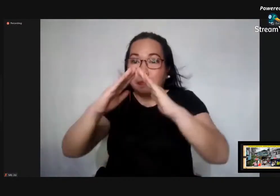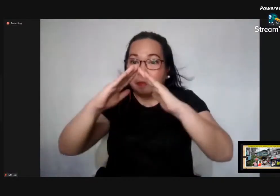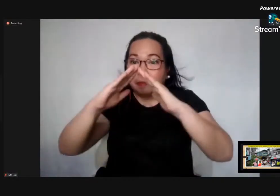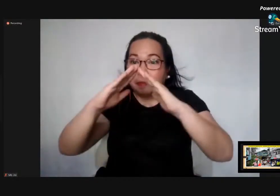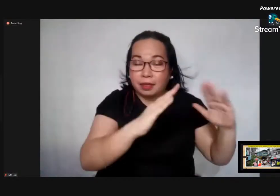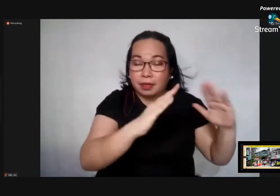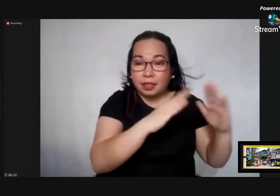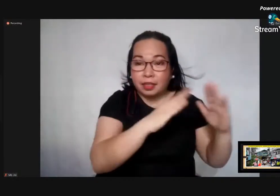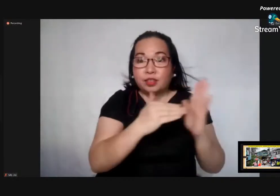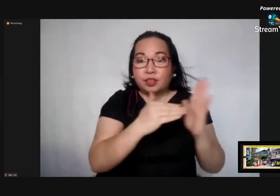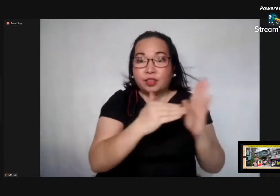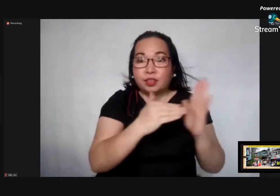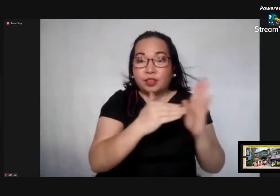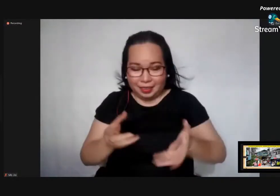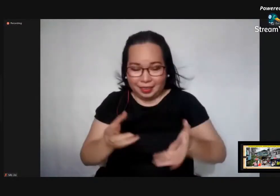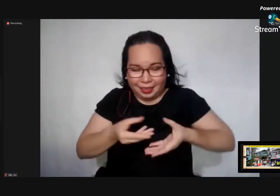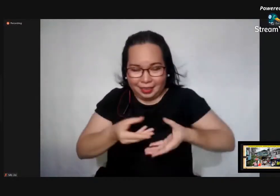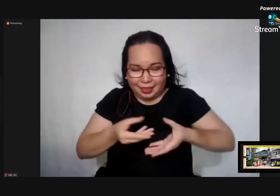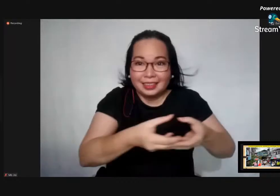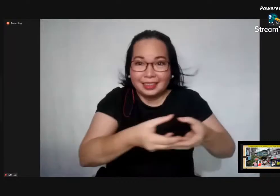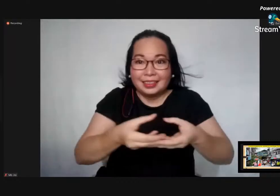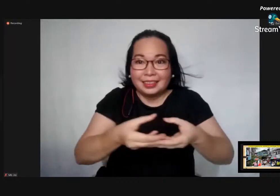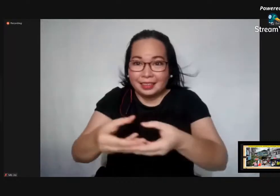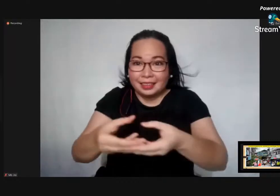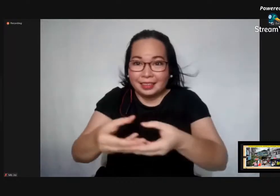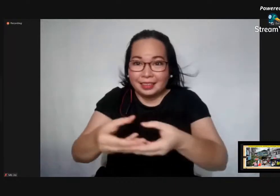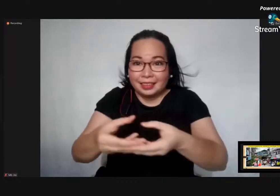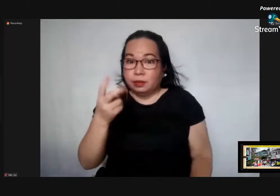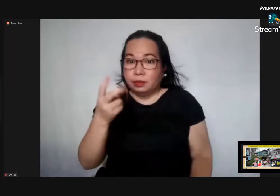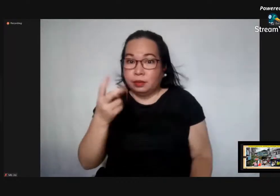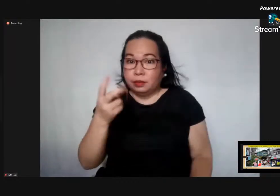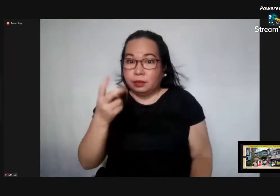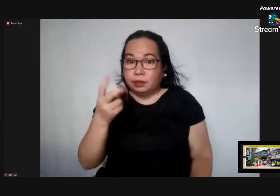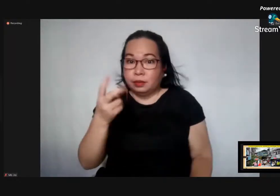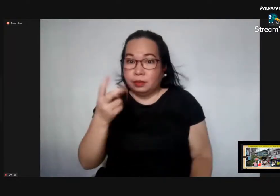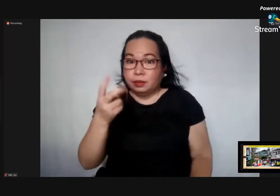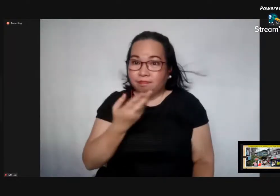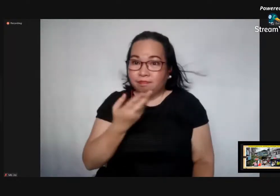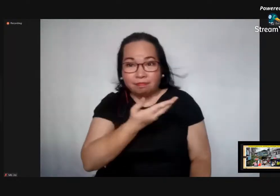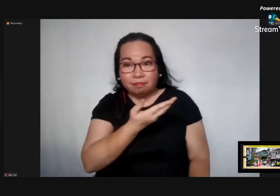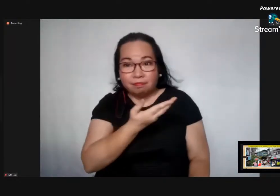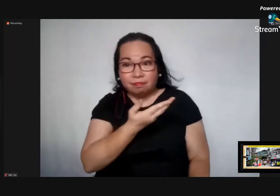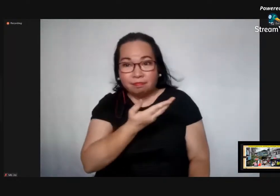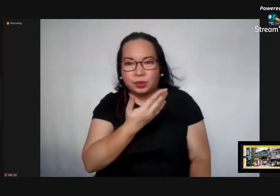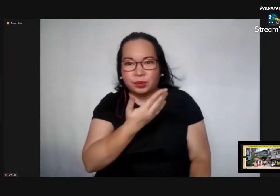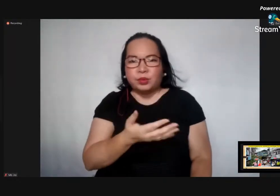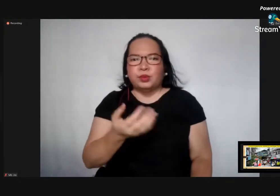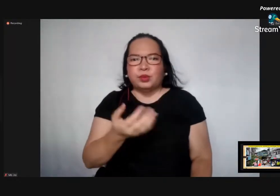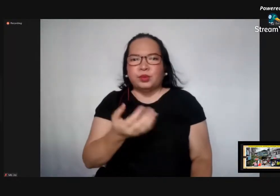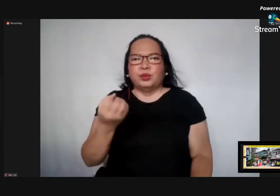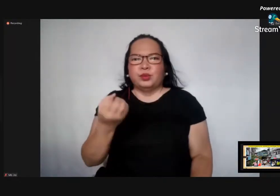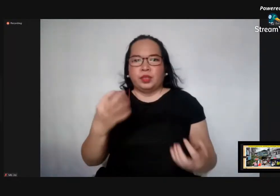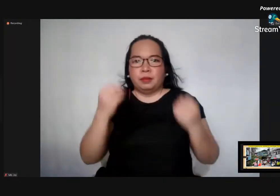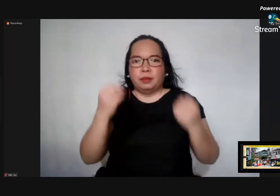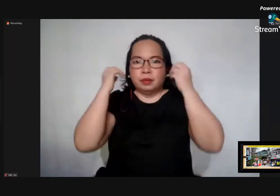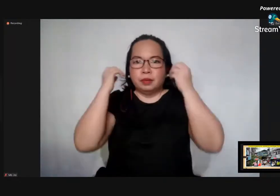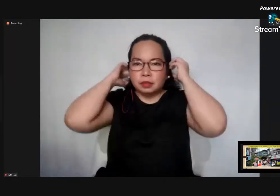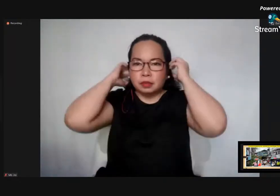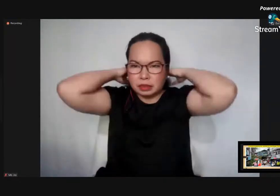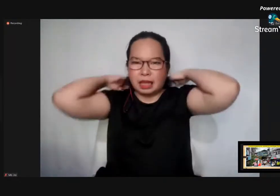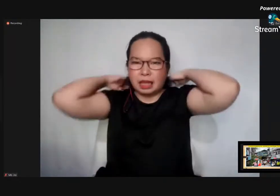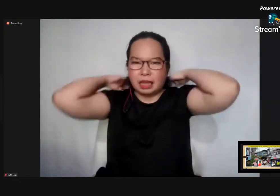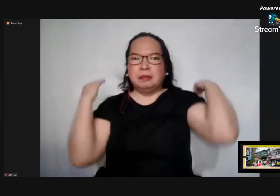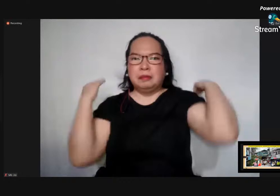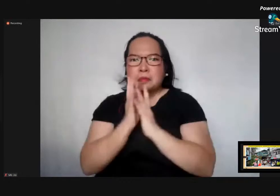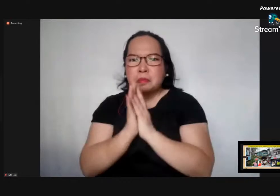can see, kita po natin dito sa screen, ang dami din po niya sa labas. So, ang